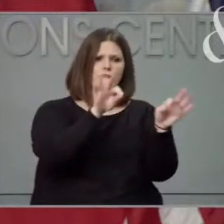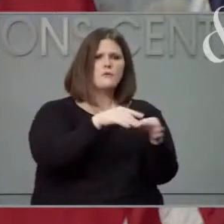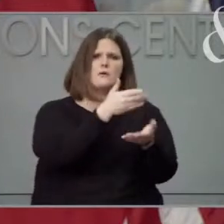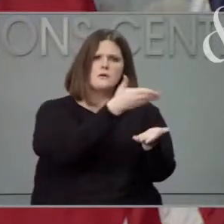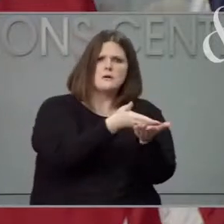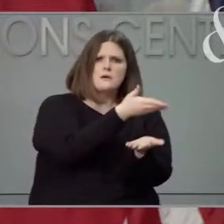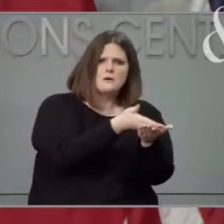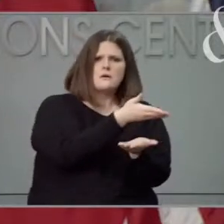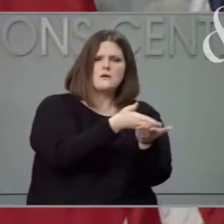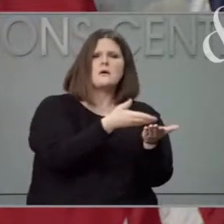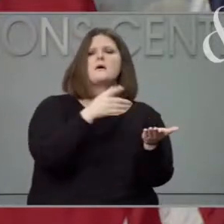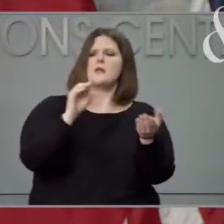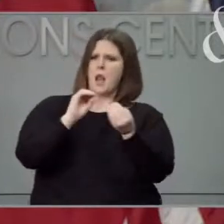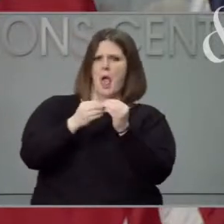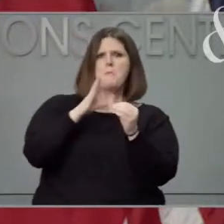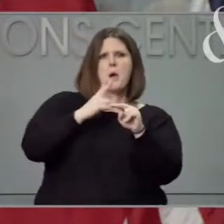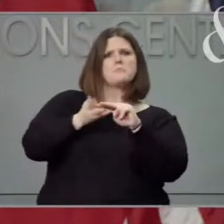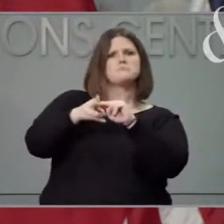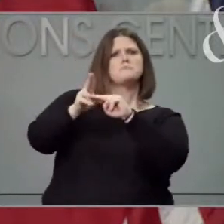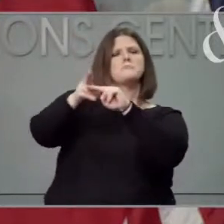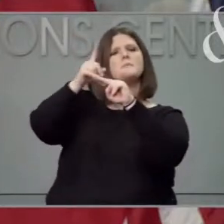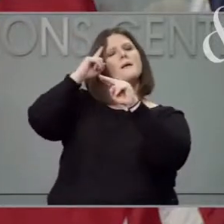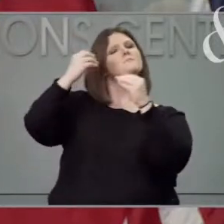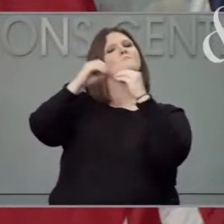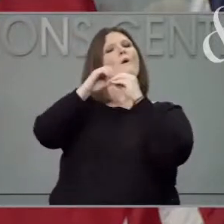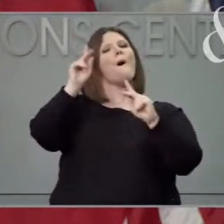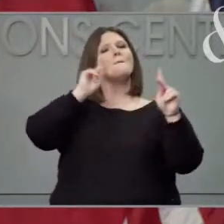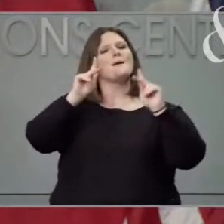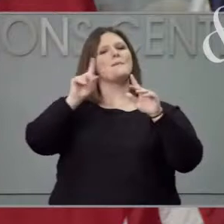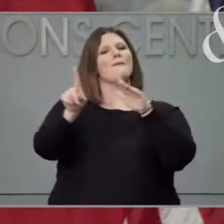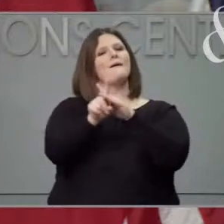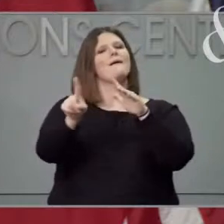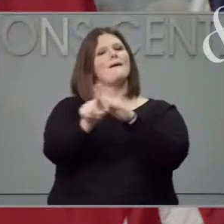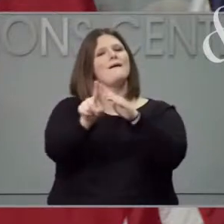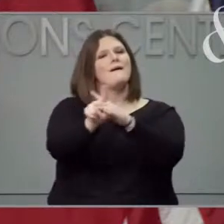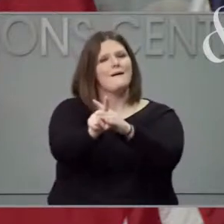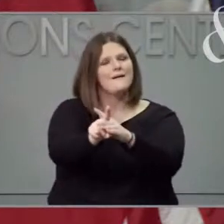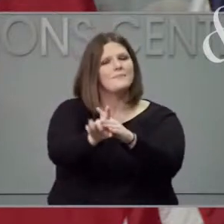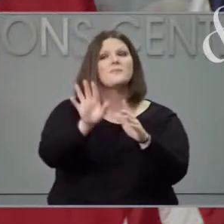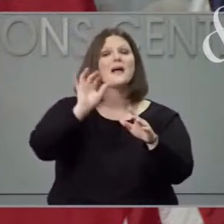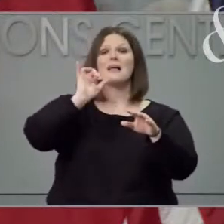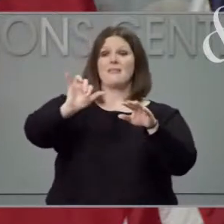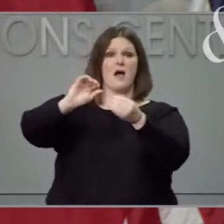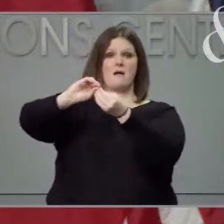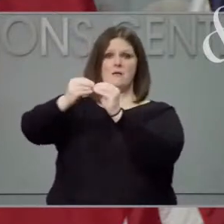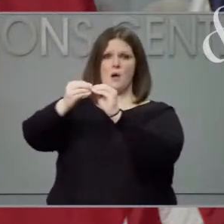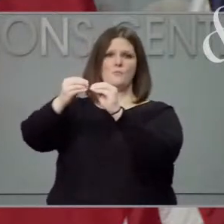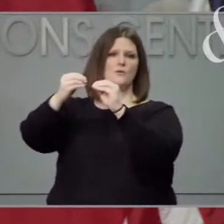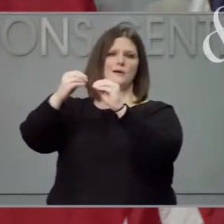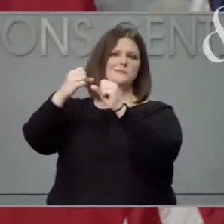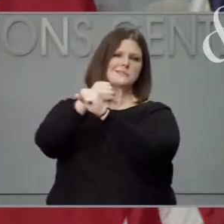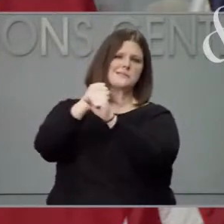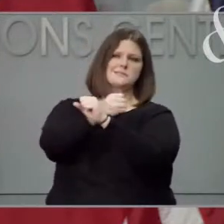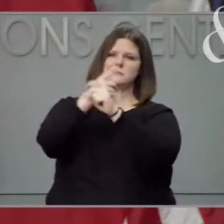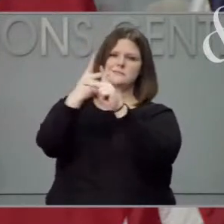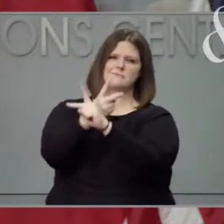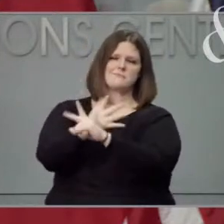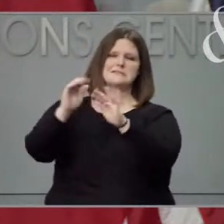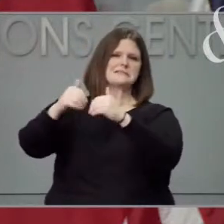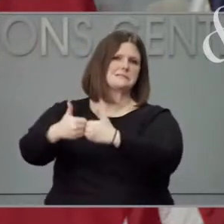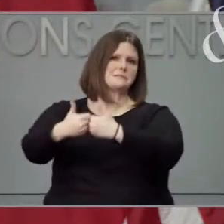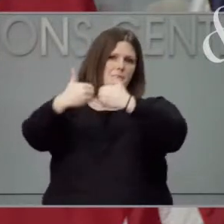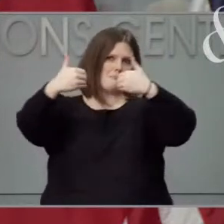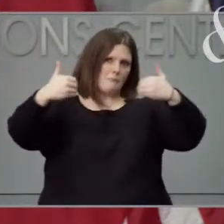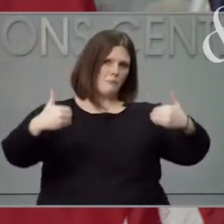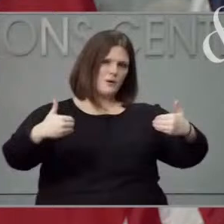have more voters who are participating in the election. That's a separate statistic or calculation